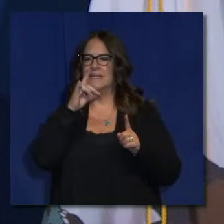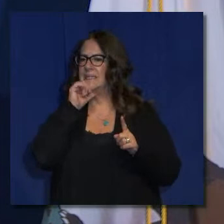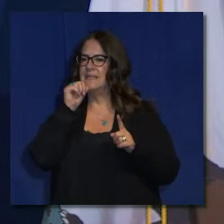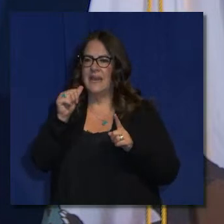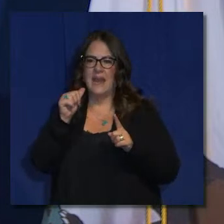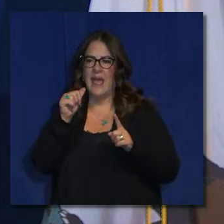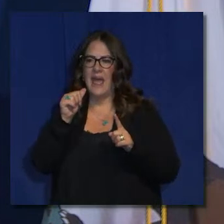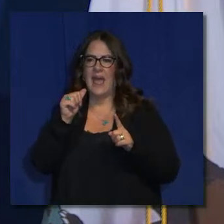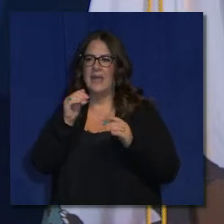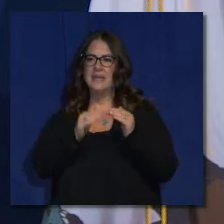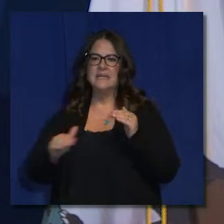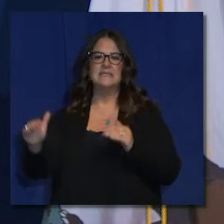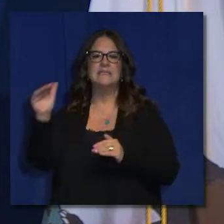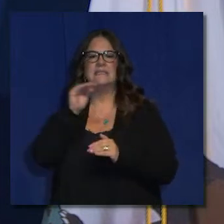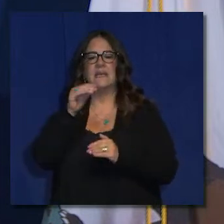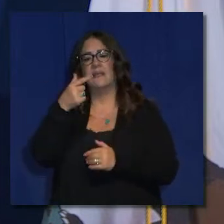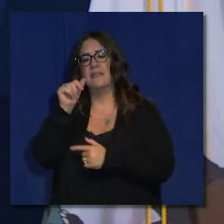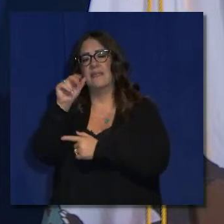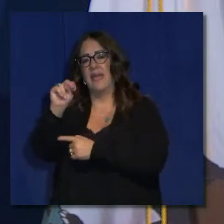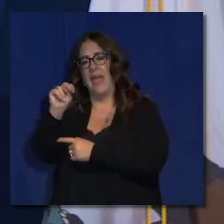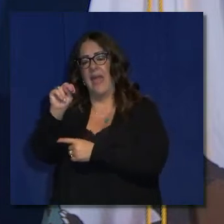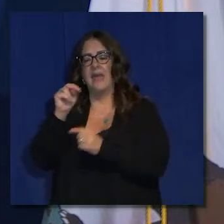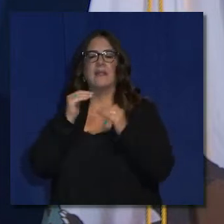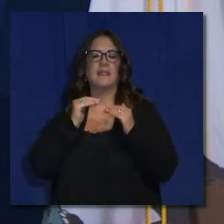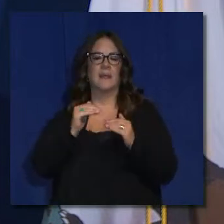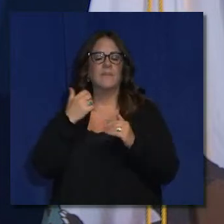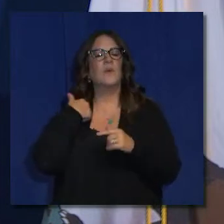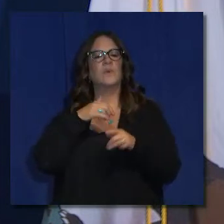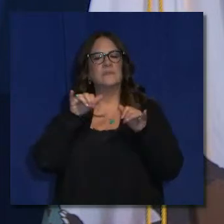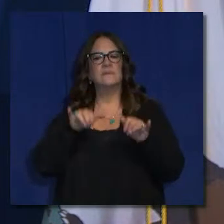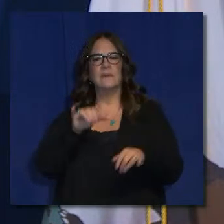the GAN limit. We are